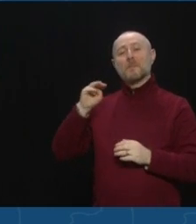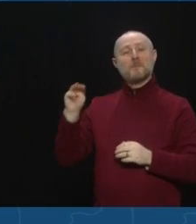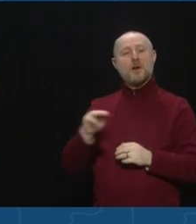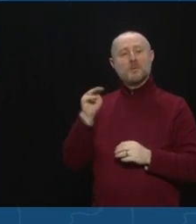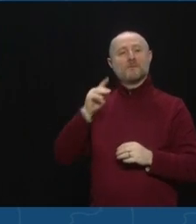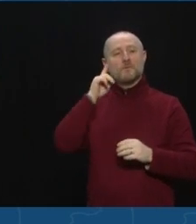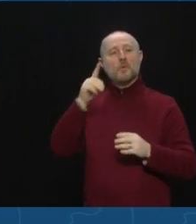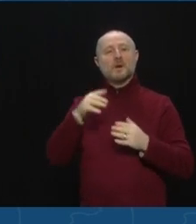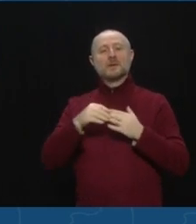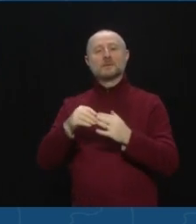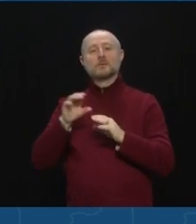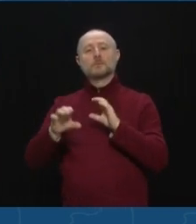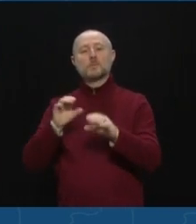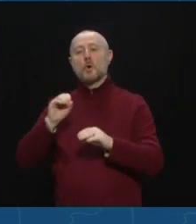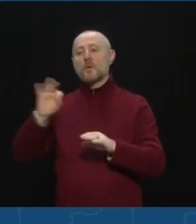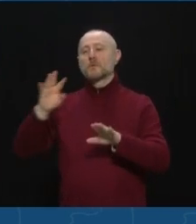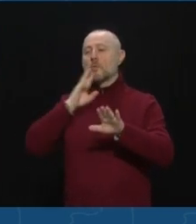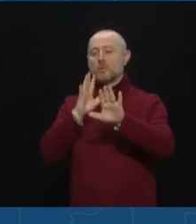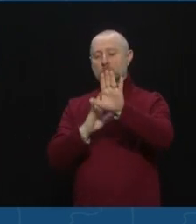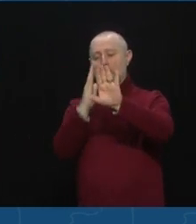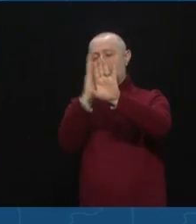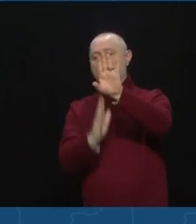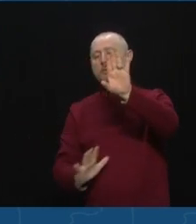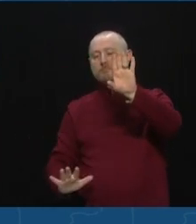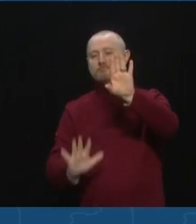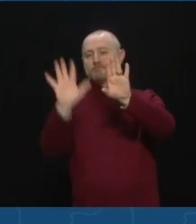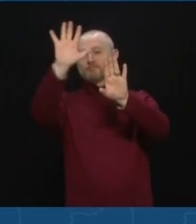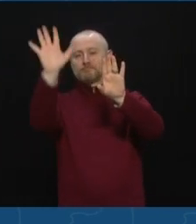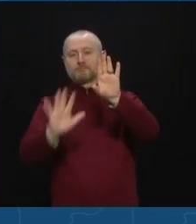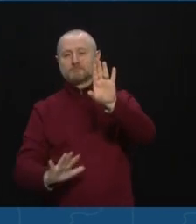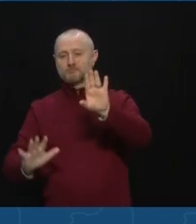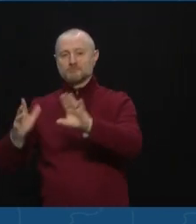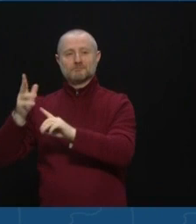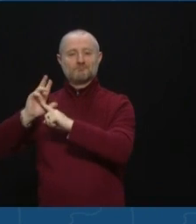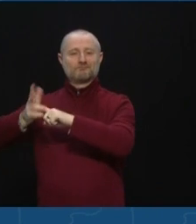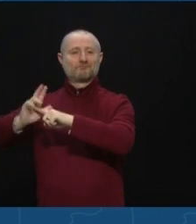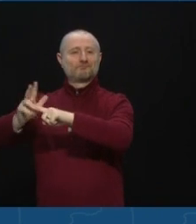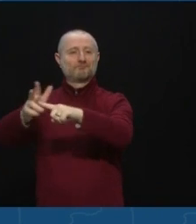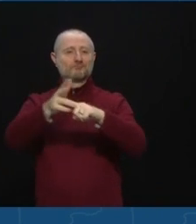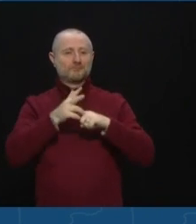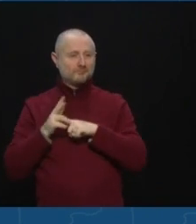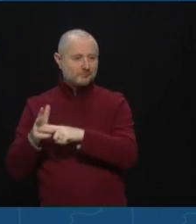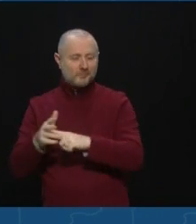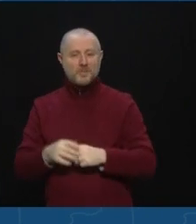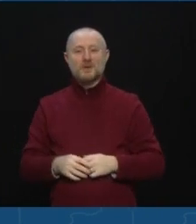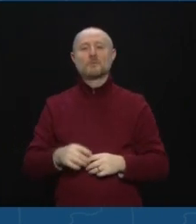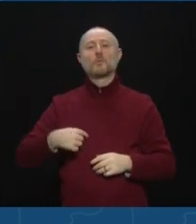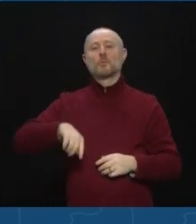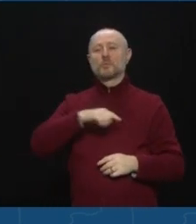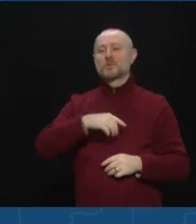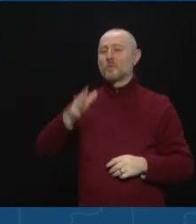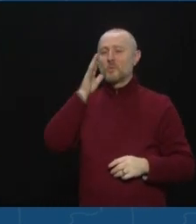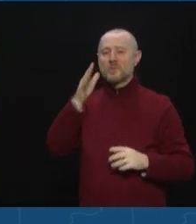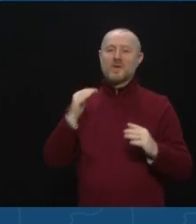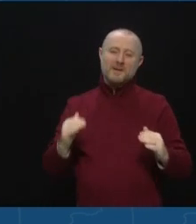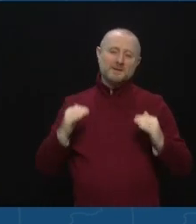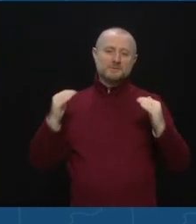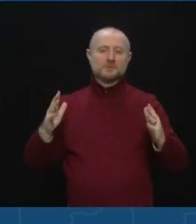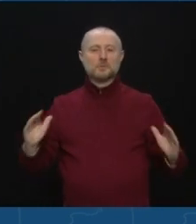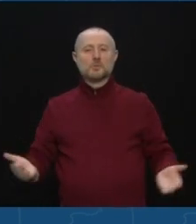And we have to confront the housing affordability crisis. And one way we'll do that is by advancing a new $25